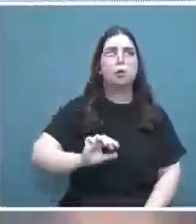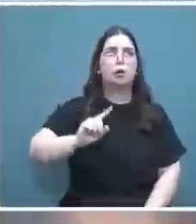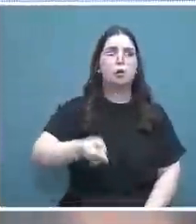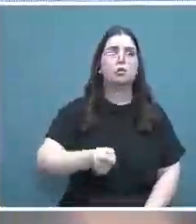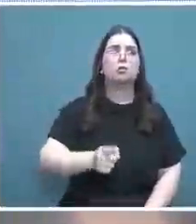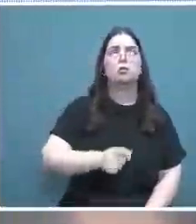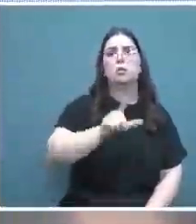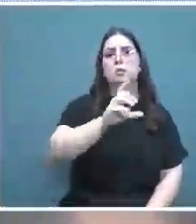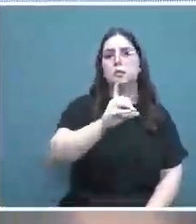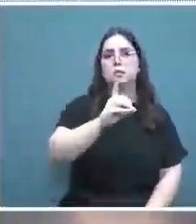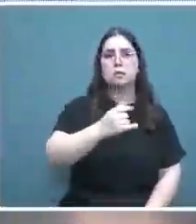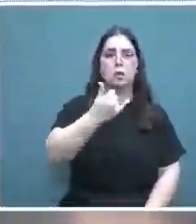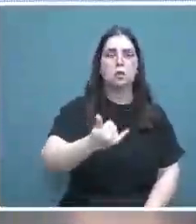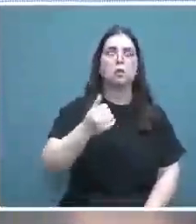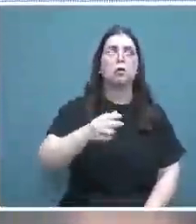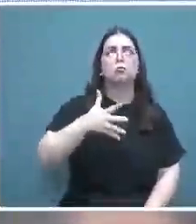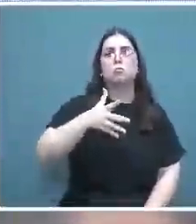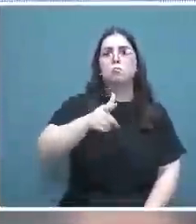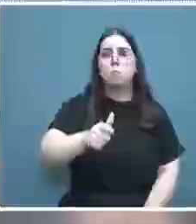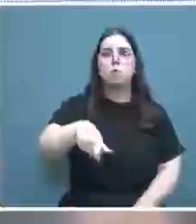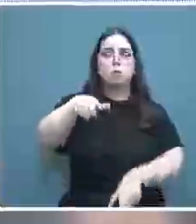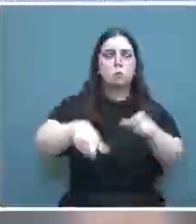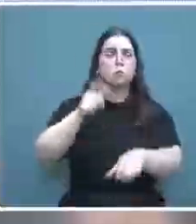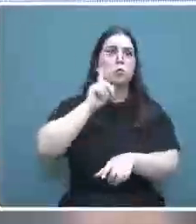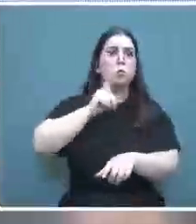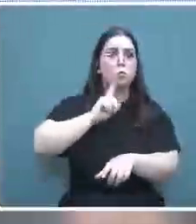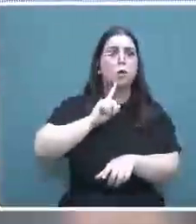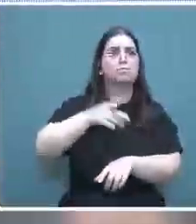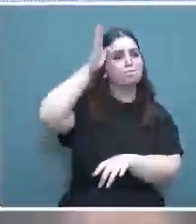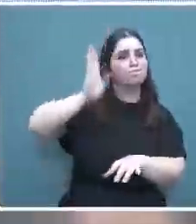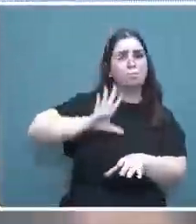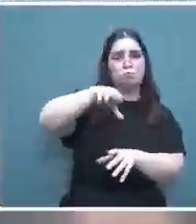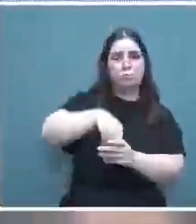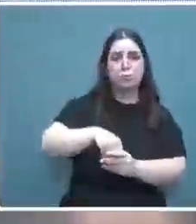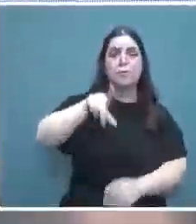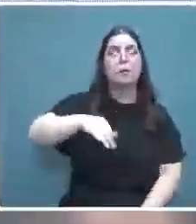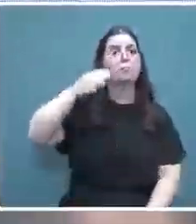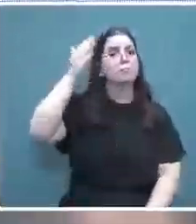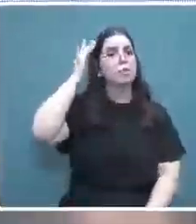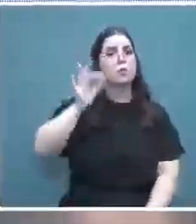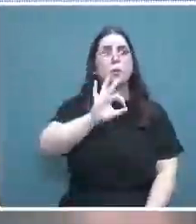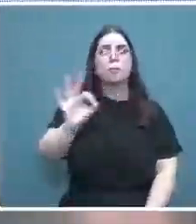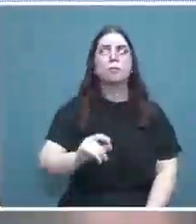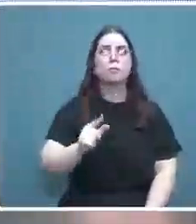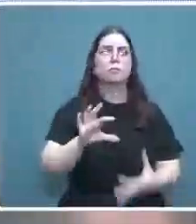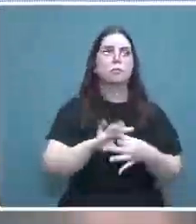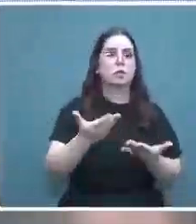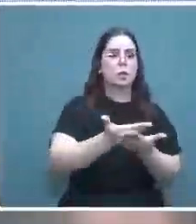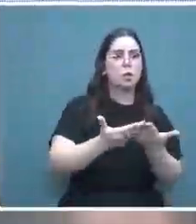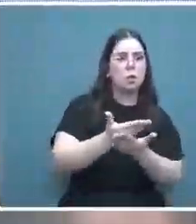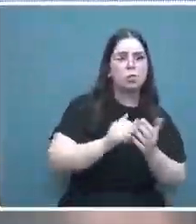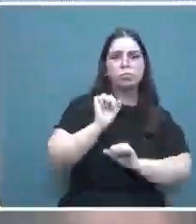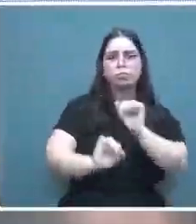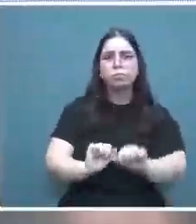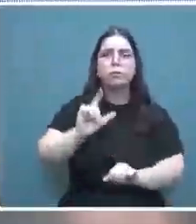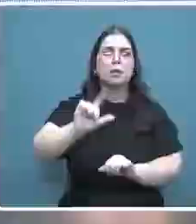62,000 women that now in the army. And if you look at the numbers of the economic growth, and if you